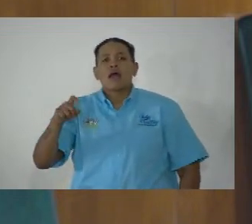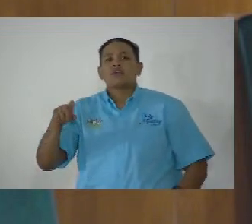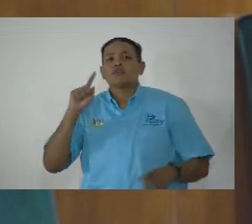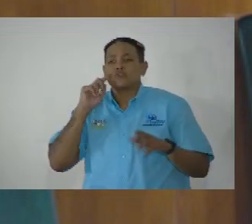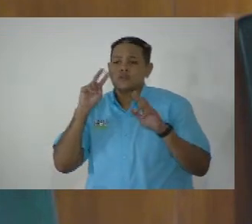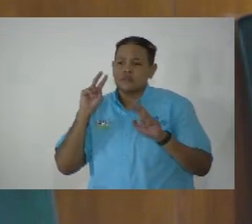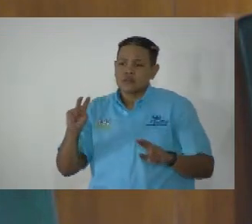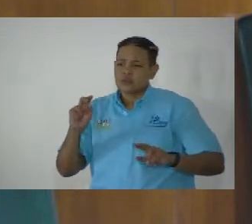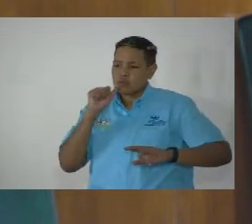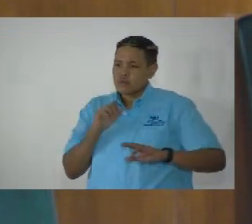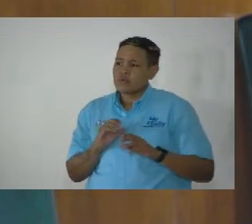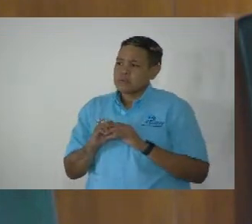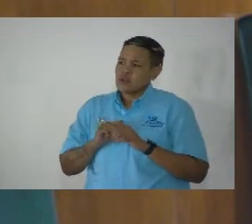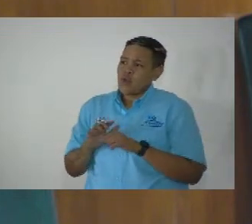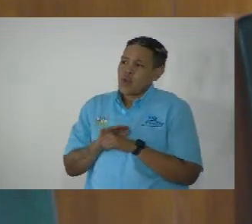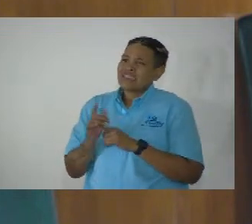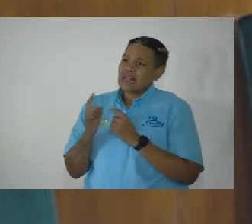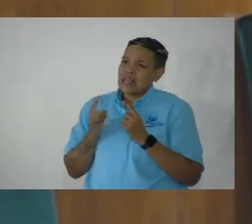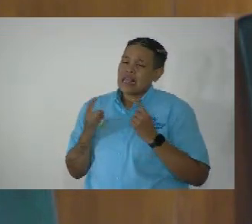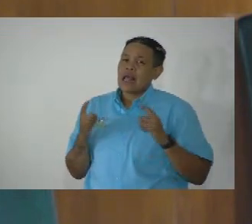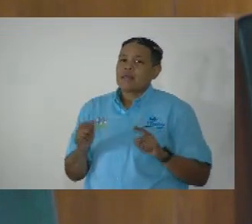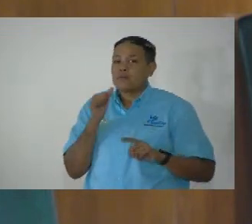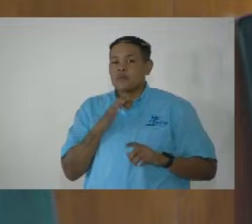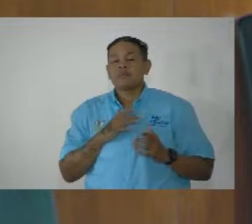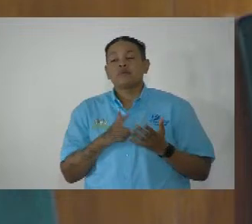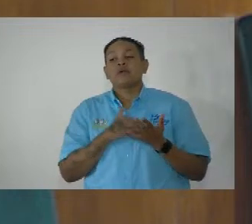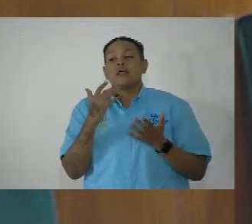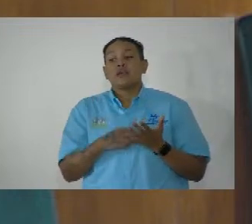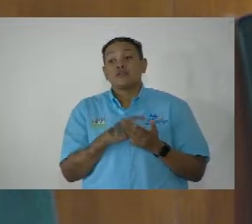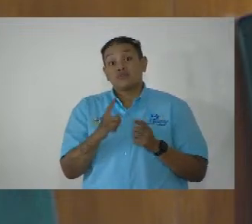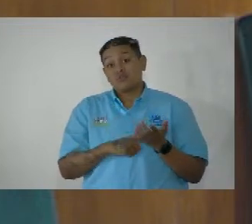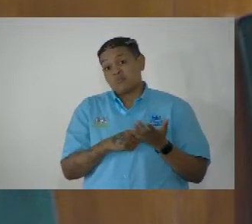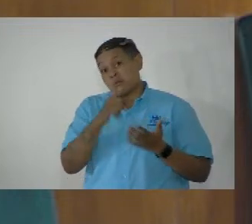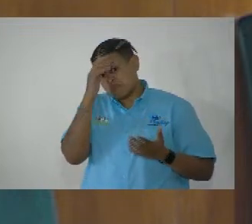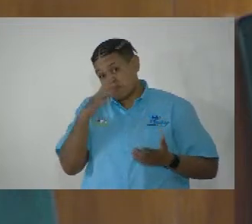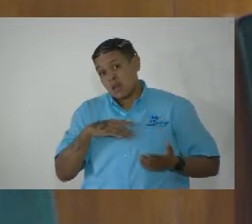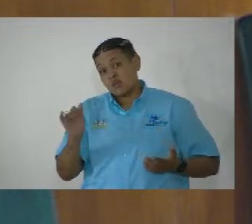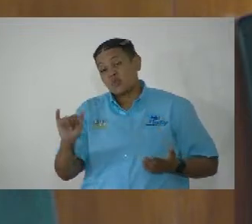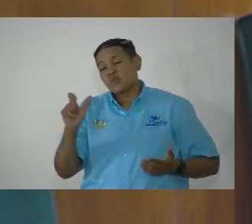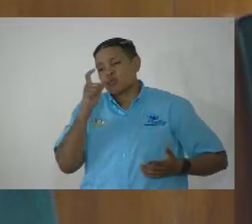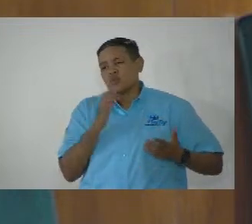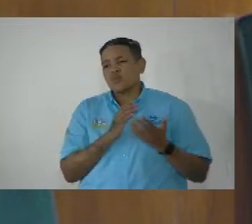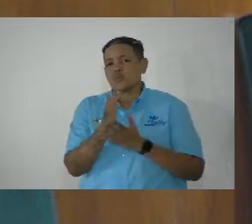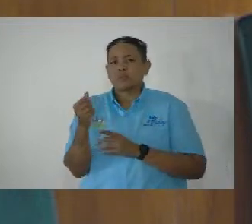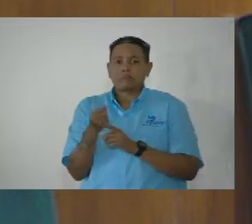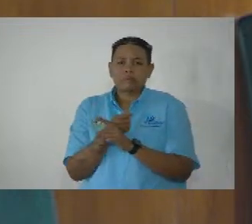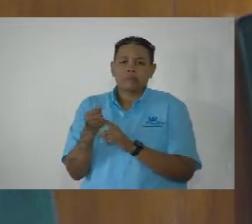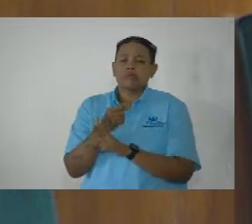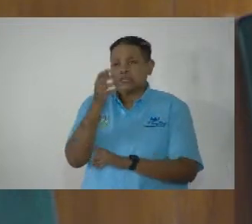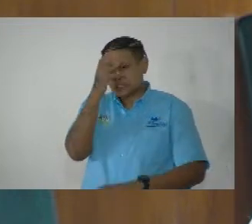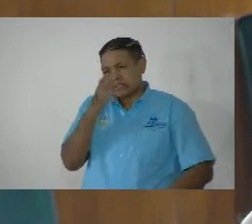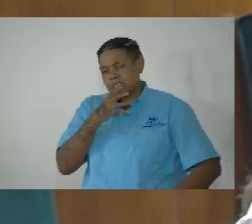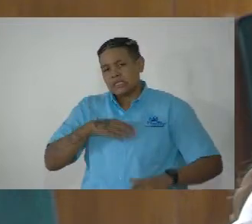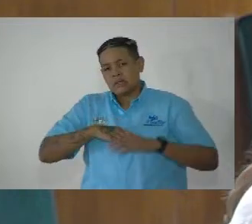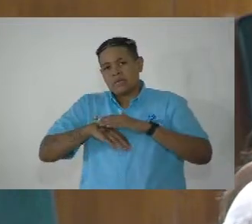in our constituencies, women from time to time, and men, who go through gender-based